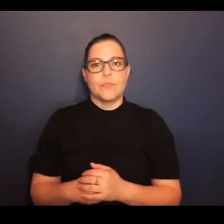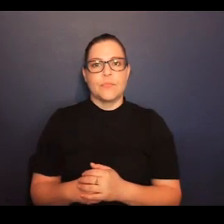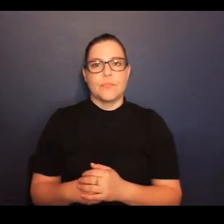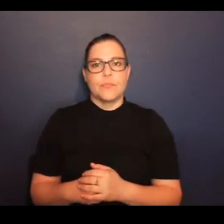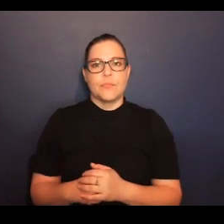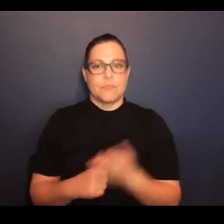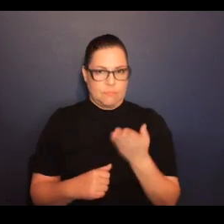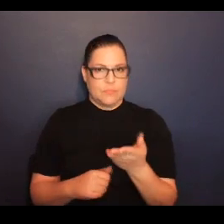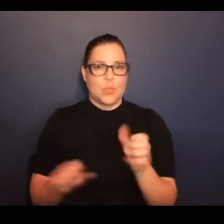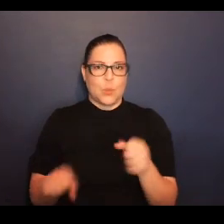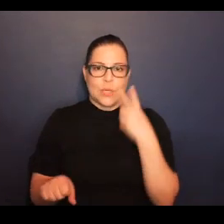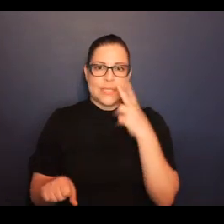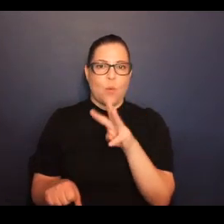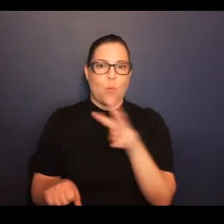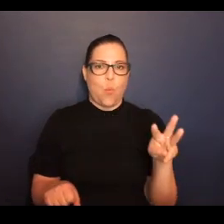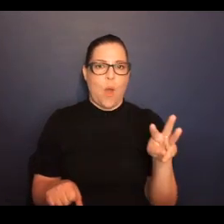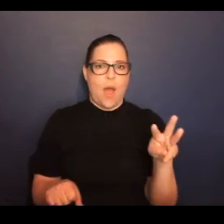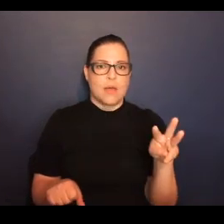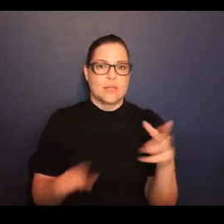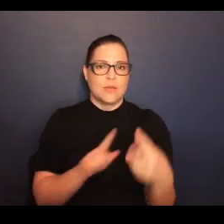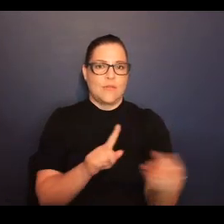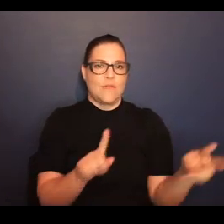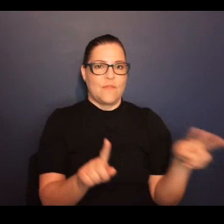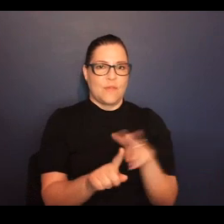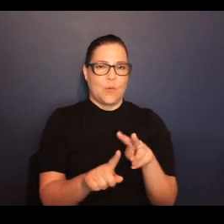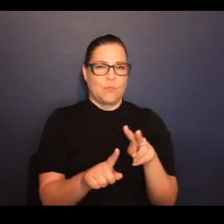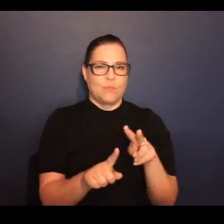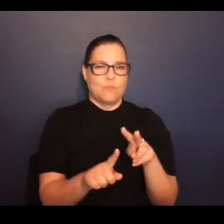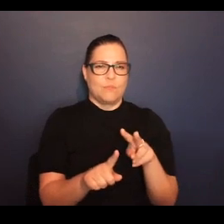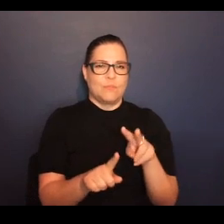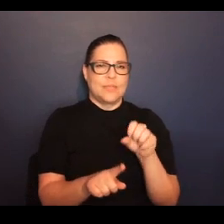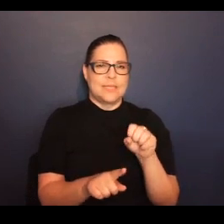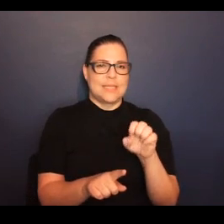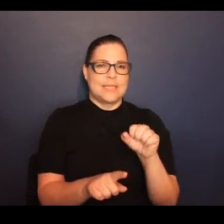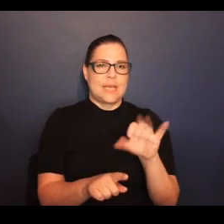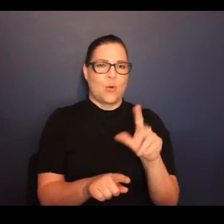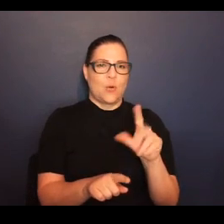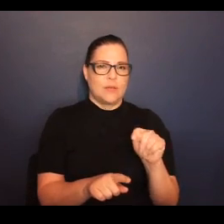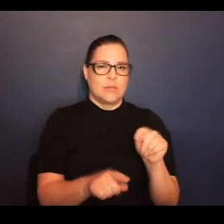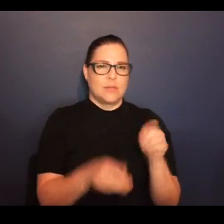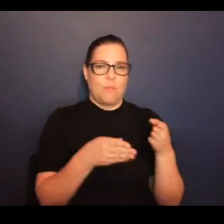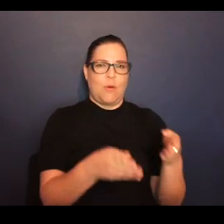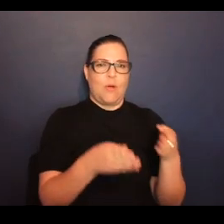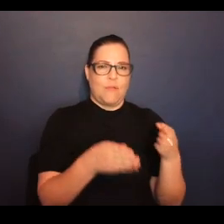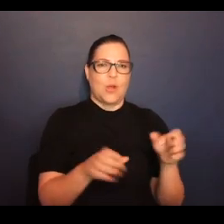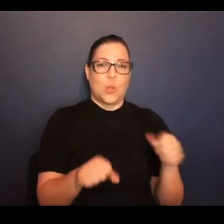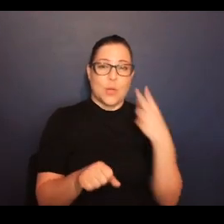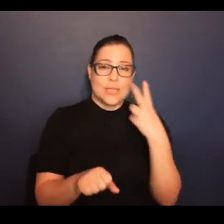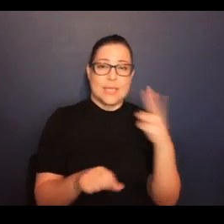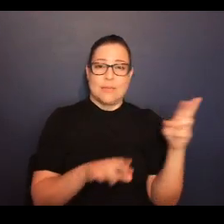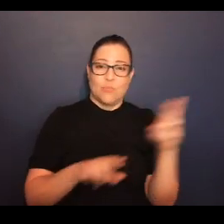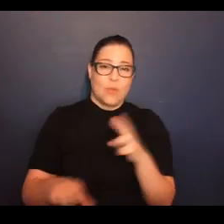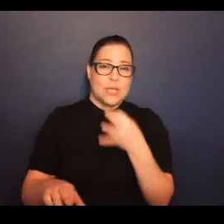There you go. You can see the west building looking west towards Seacrest Boulevard. You can see they're getting ready for the roof